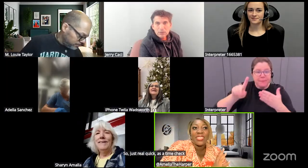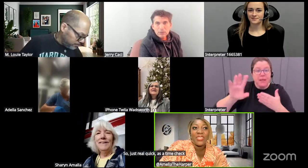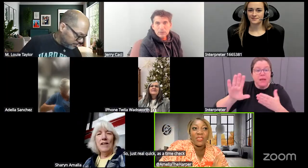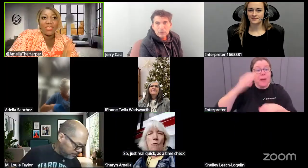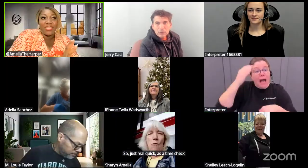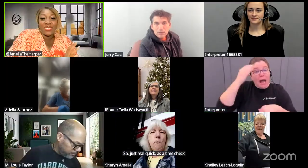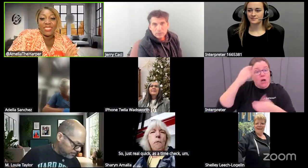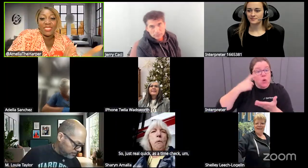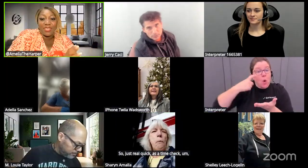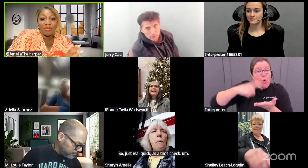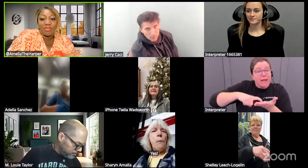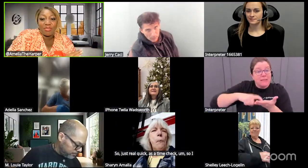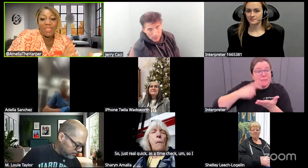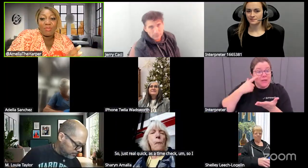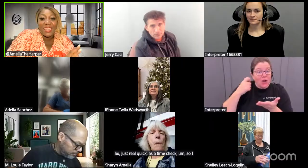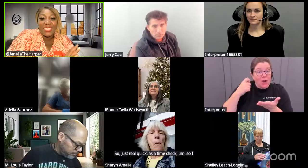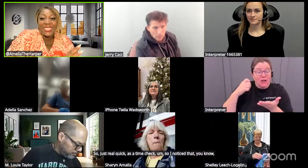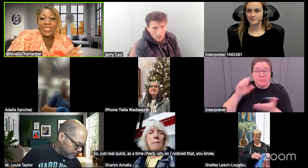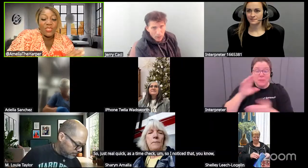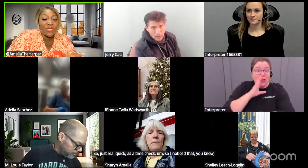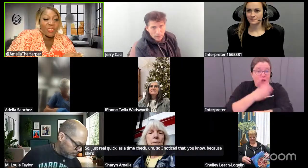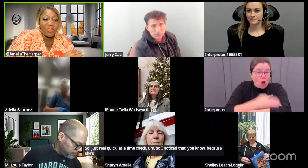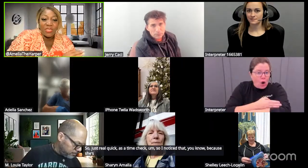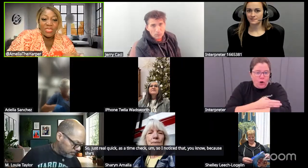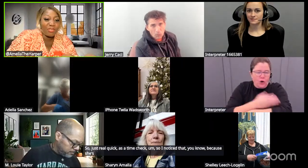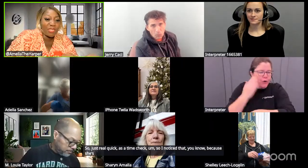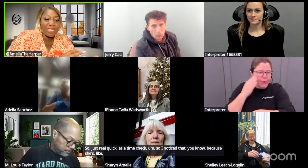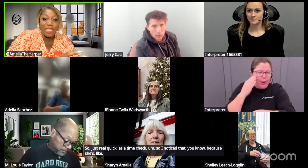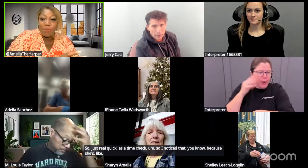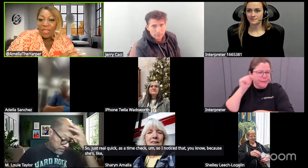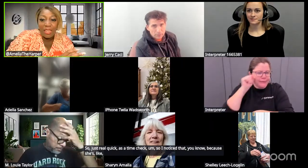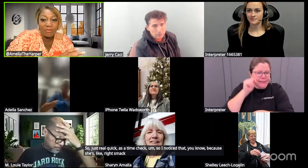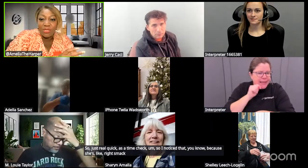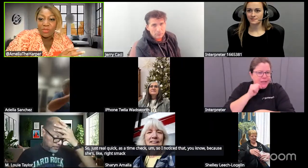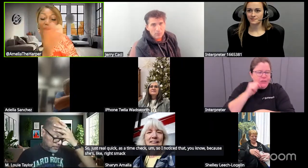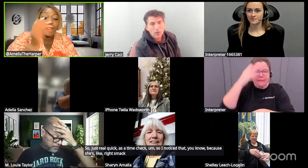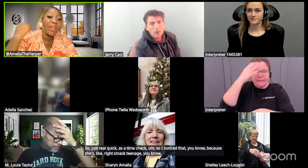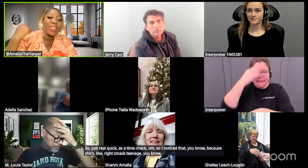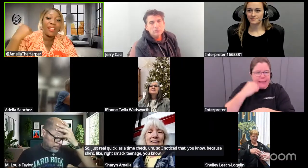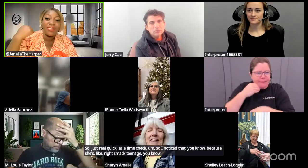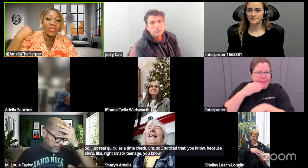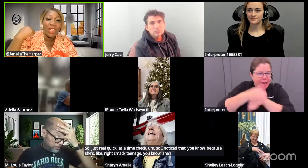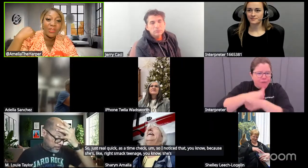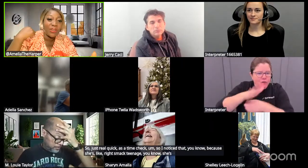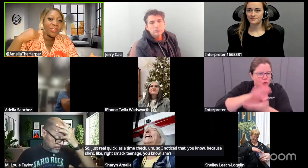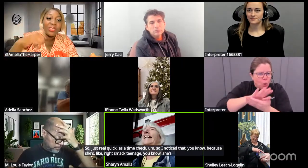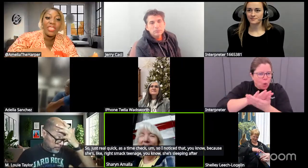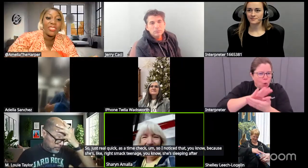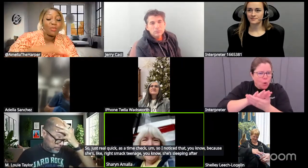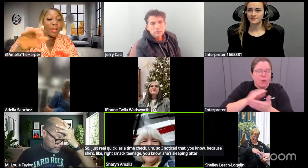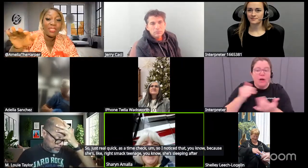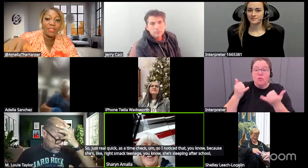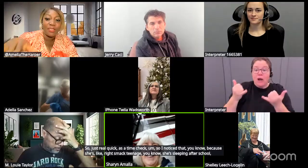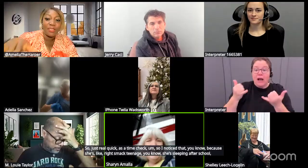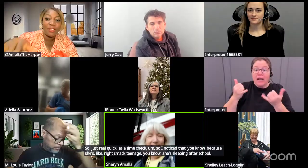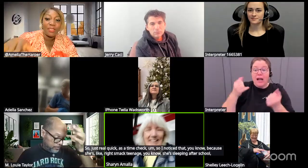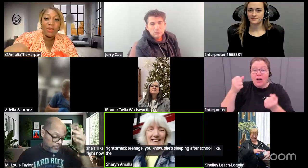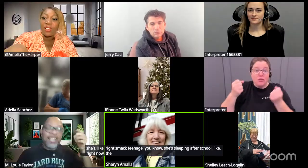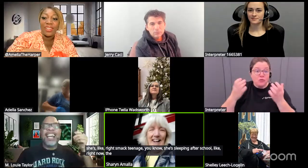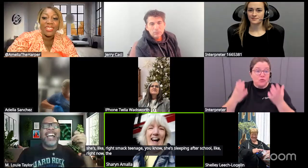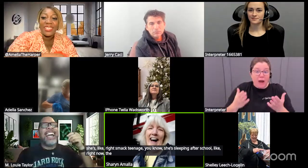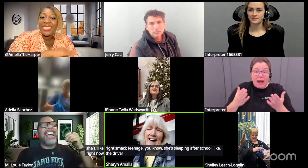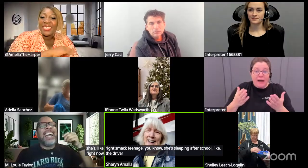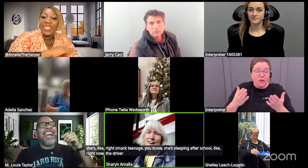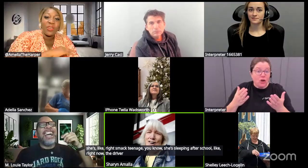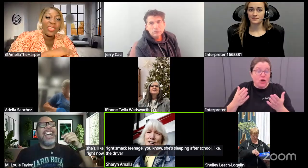that, because she's like right smack teenage, she's sleeping after school. Right now, the driver called, she's passed out in the